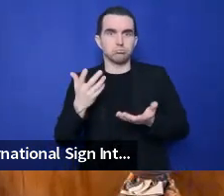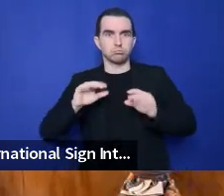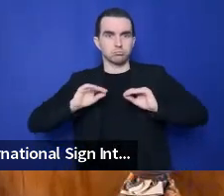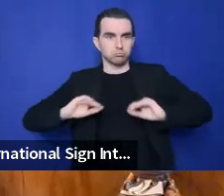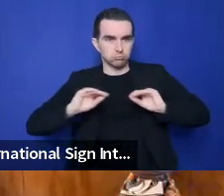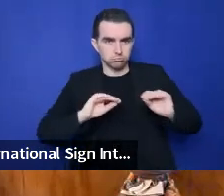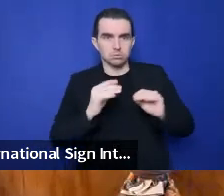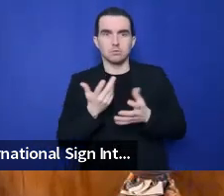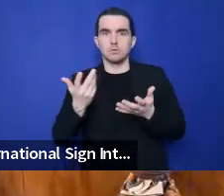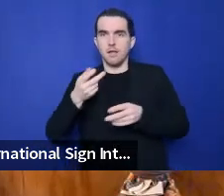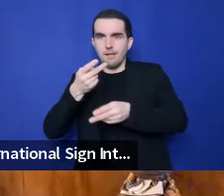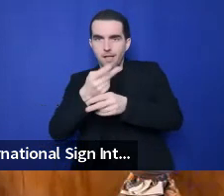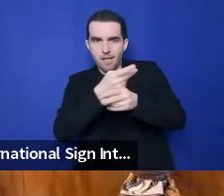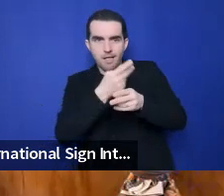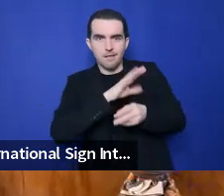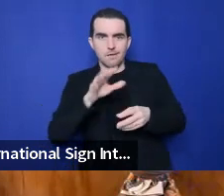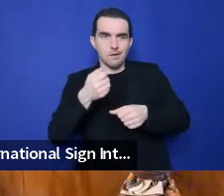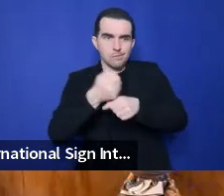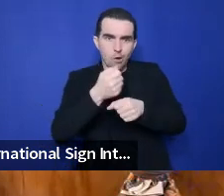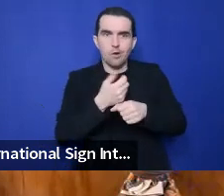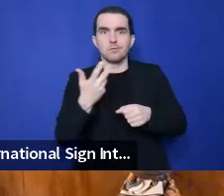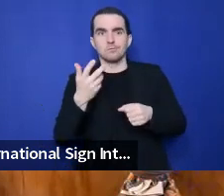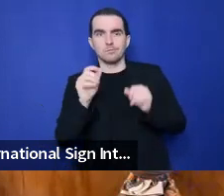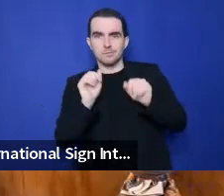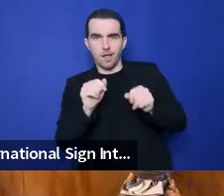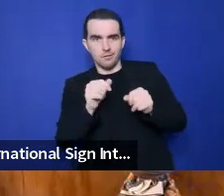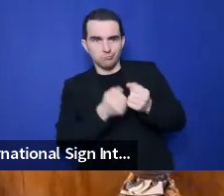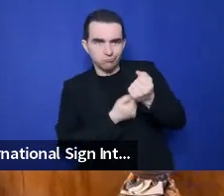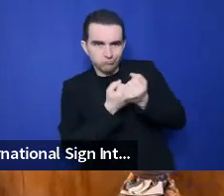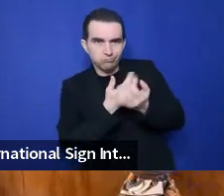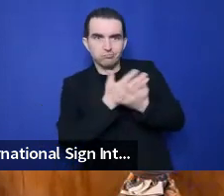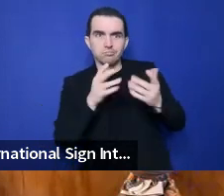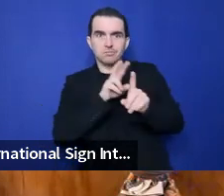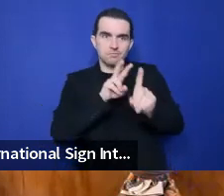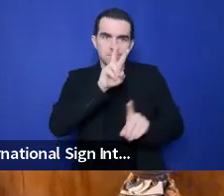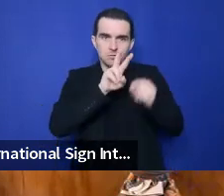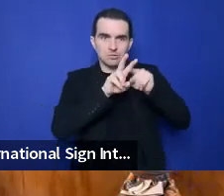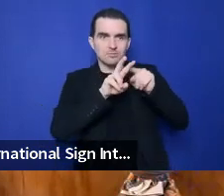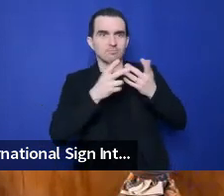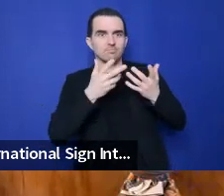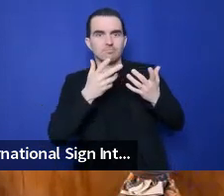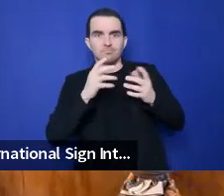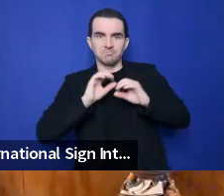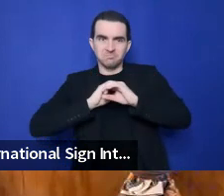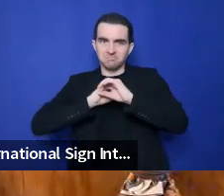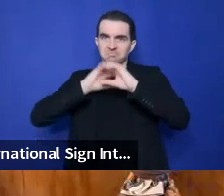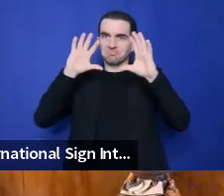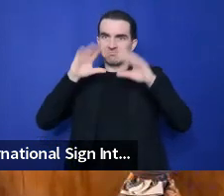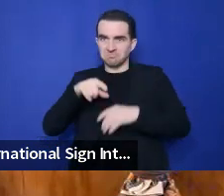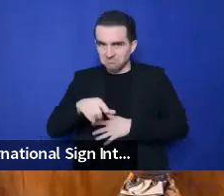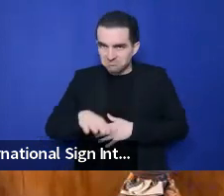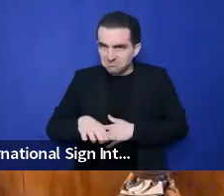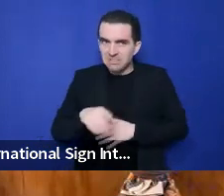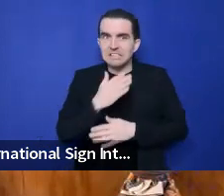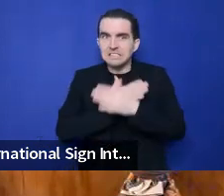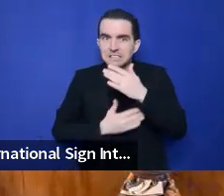how to care for their child. Part of the pilot is also a care and support to older persons through home